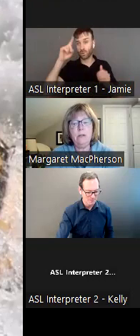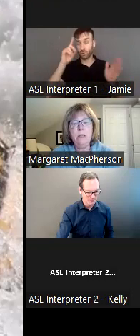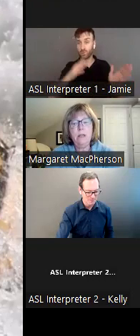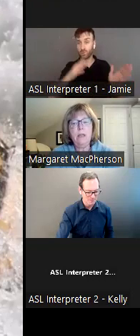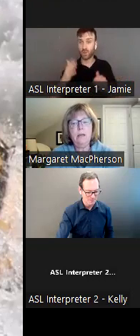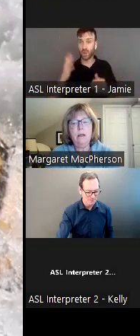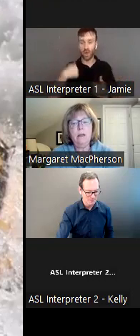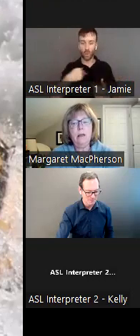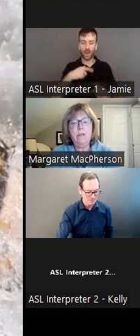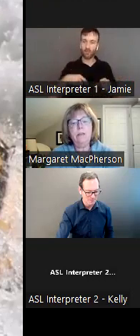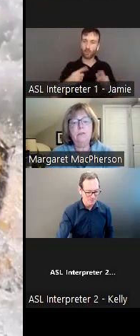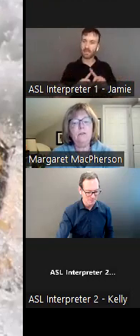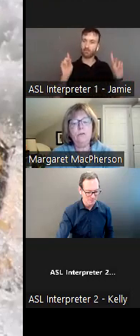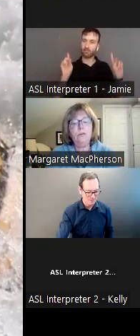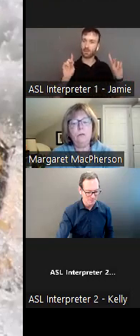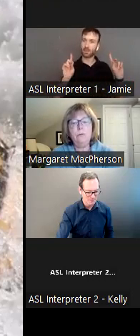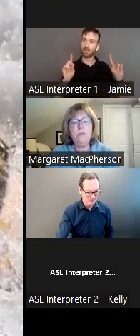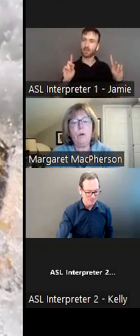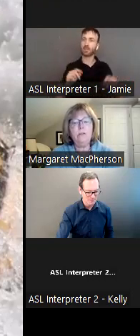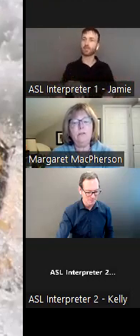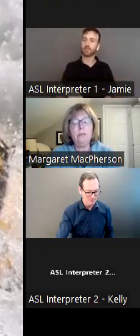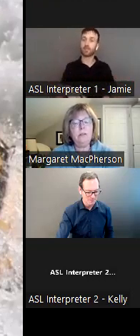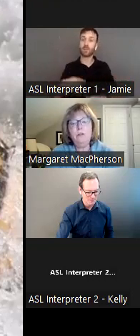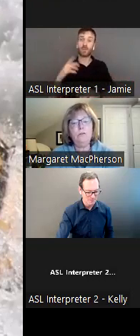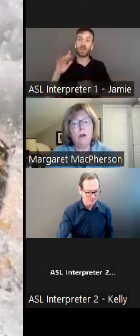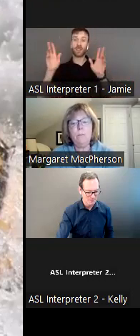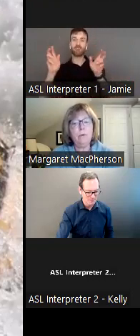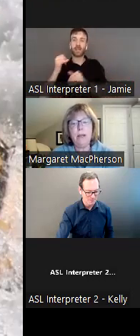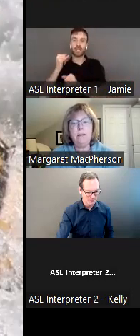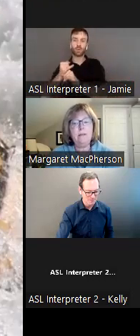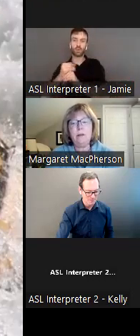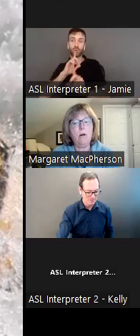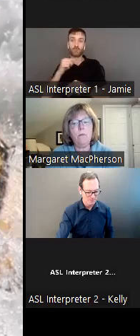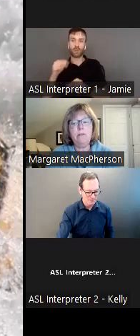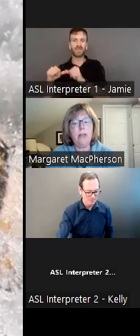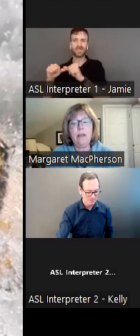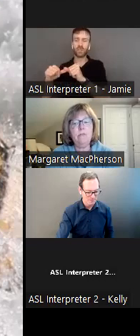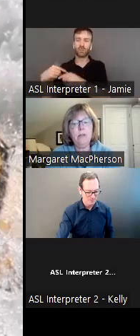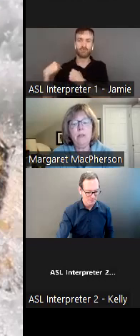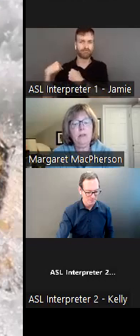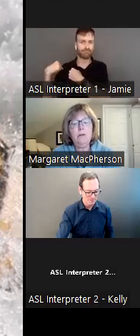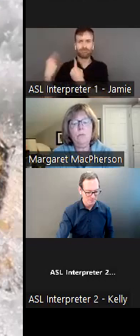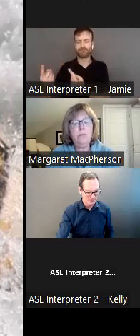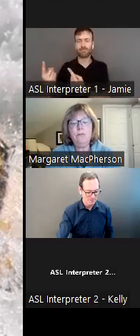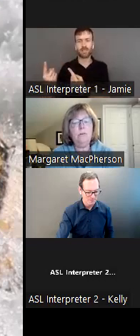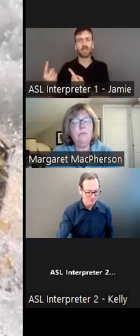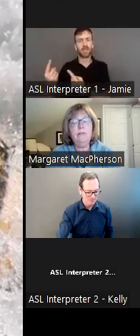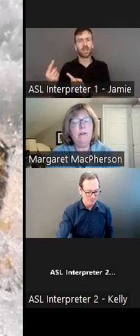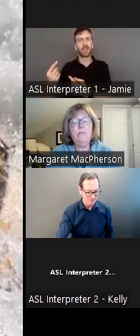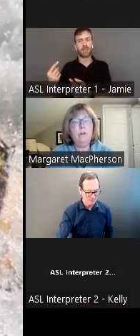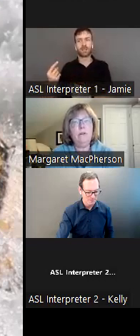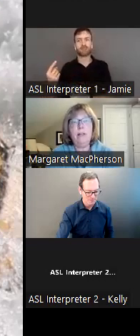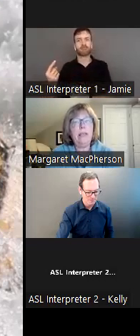different in the institutional response that continues to operate as it always has, within sort